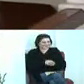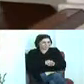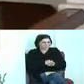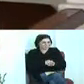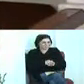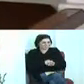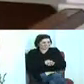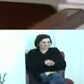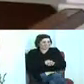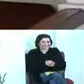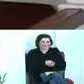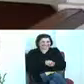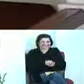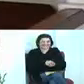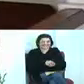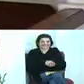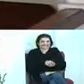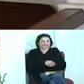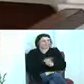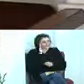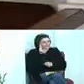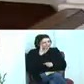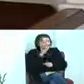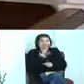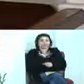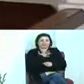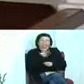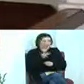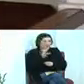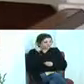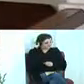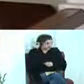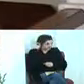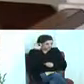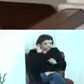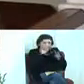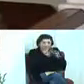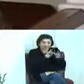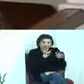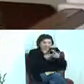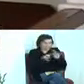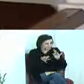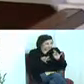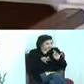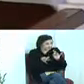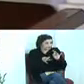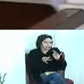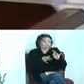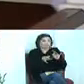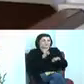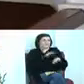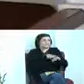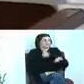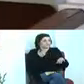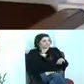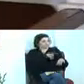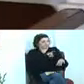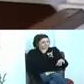So this morning, I would like to preach a message that calls